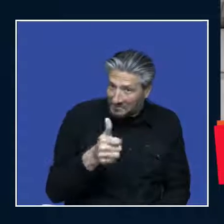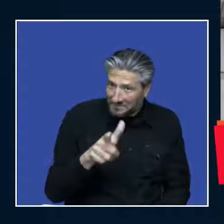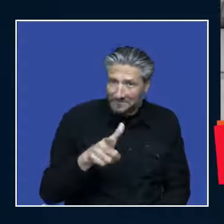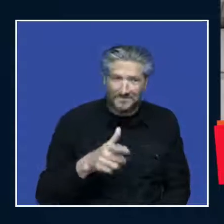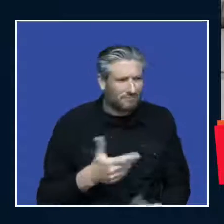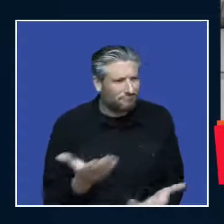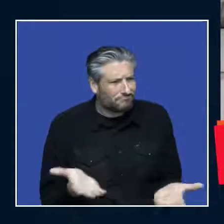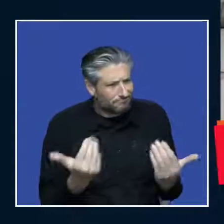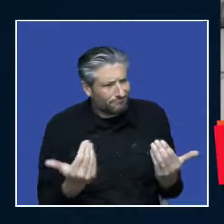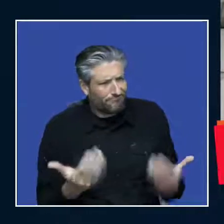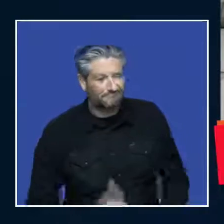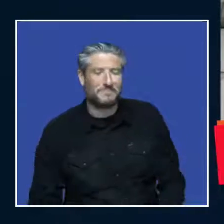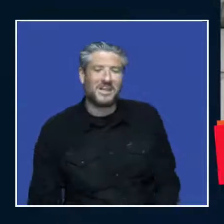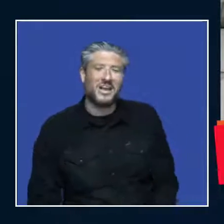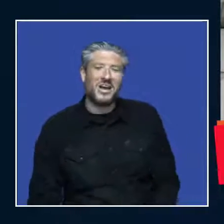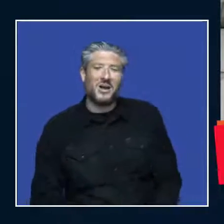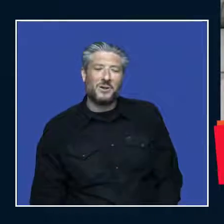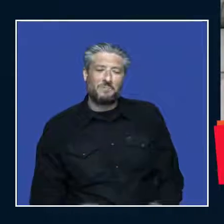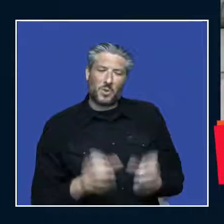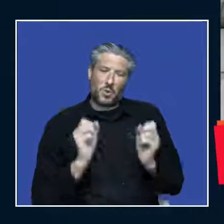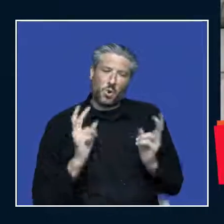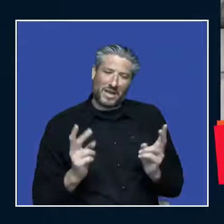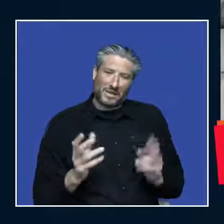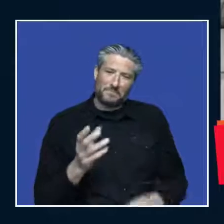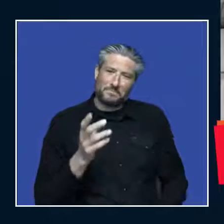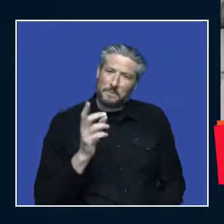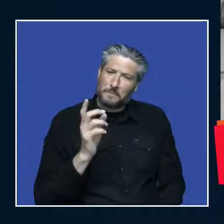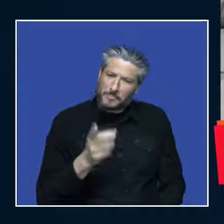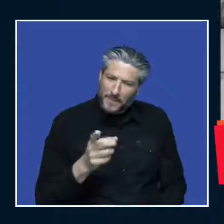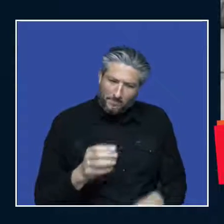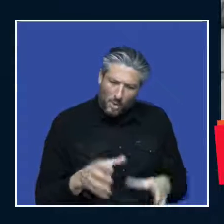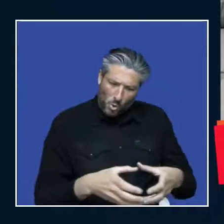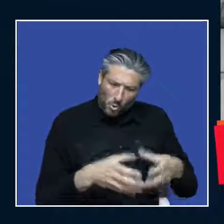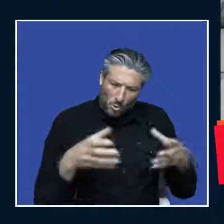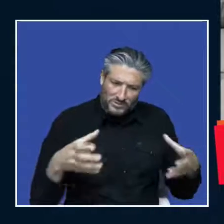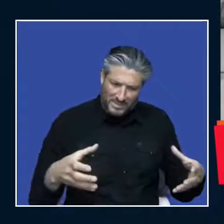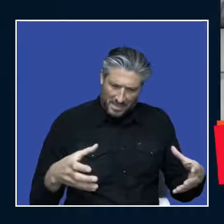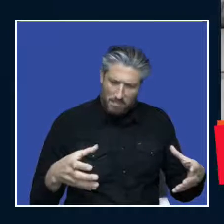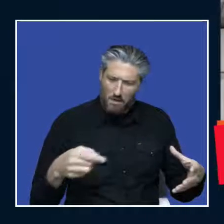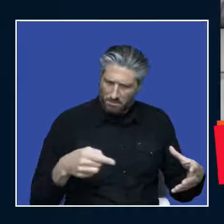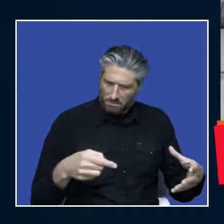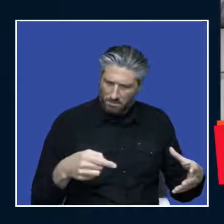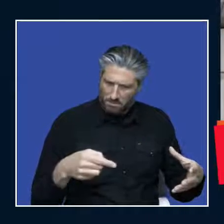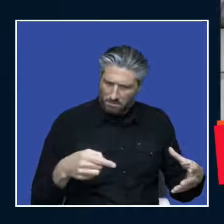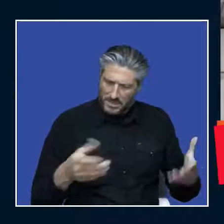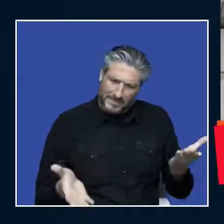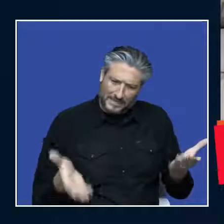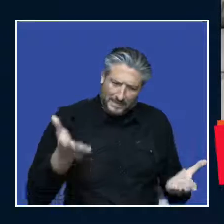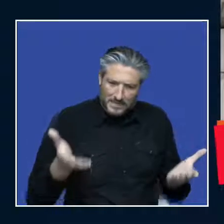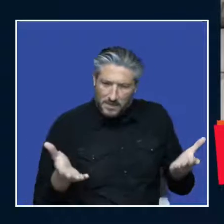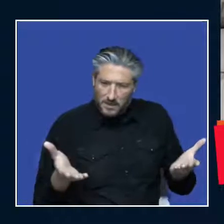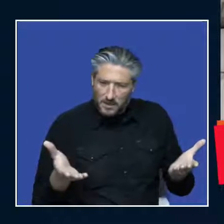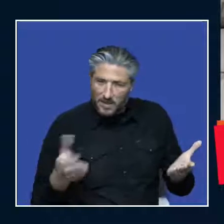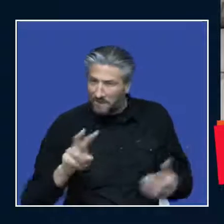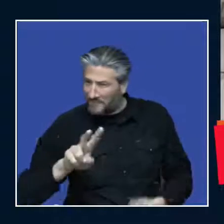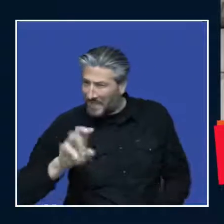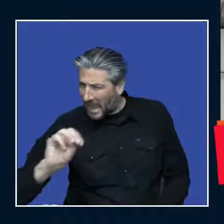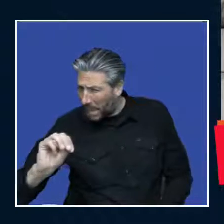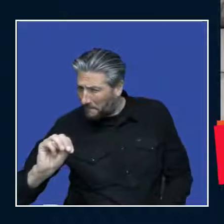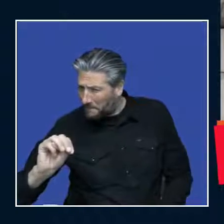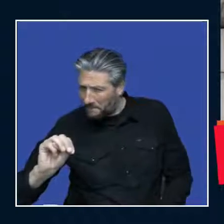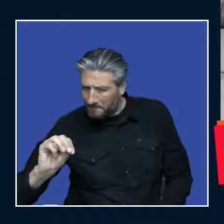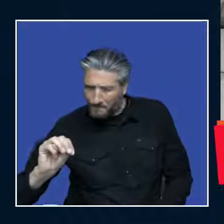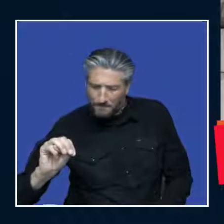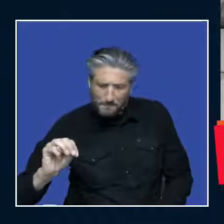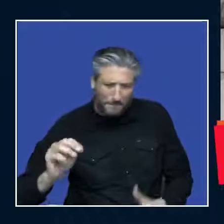So when would you use a container and not a VM? Like when's the best time to not consider a VM and